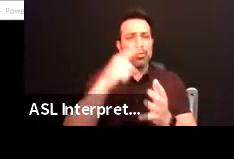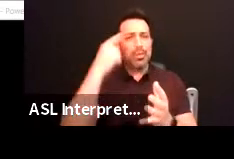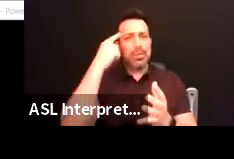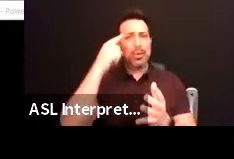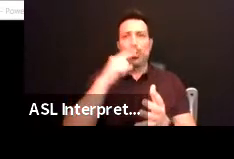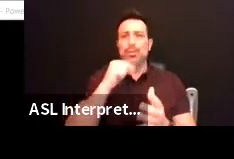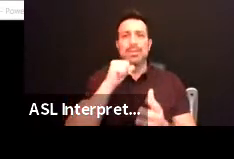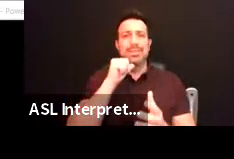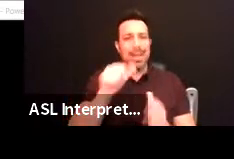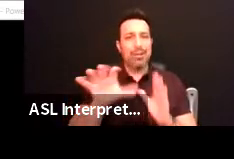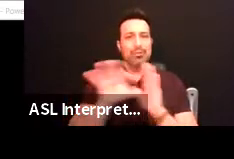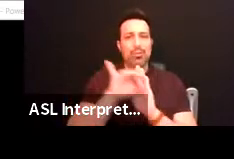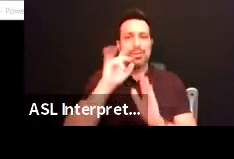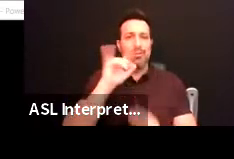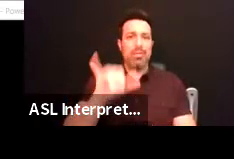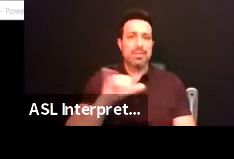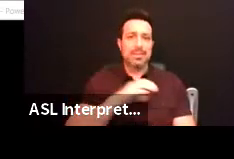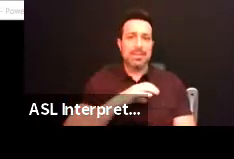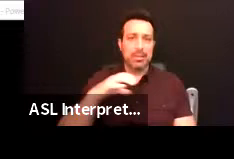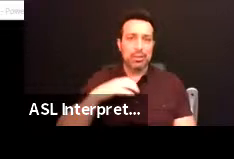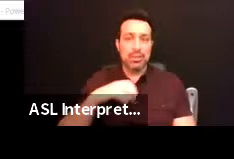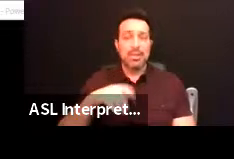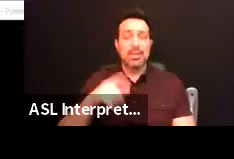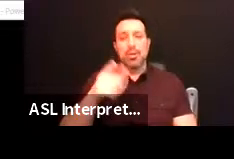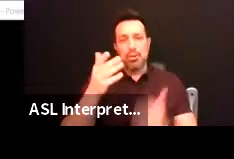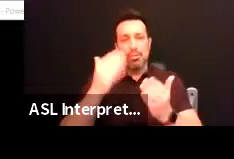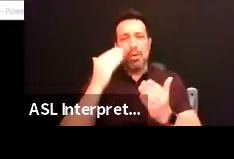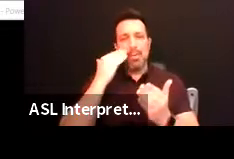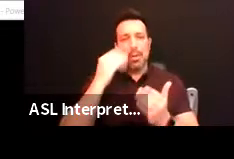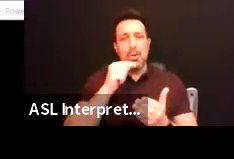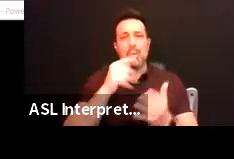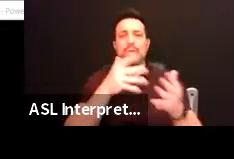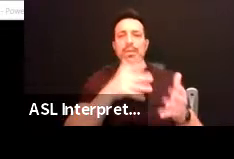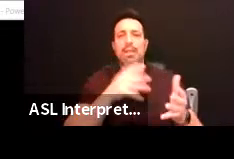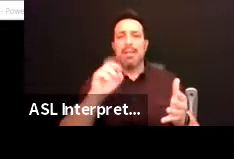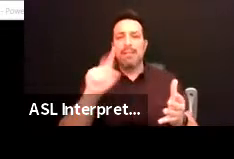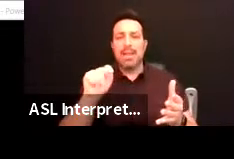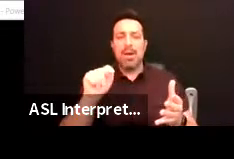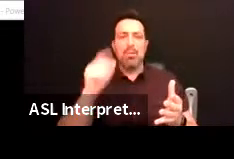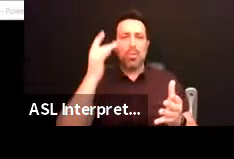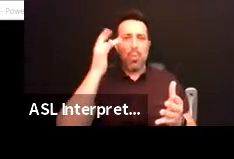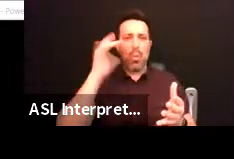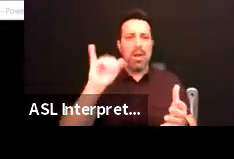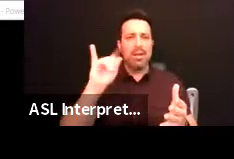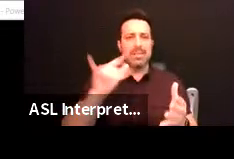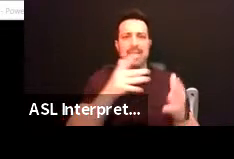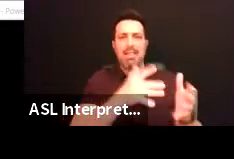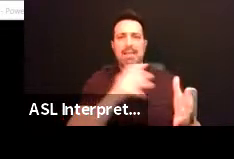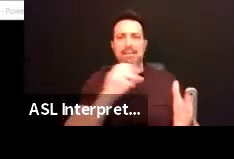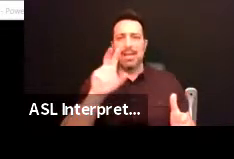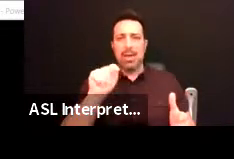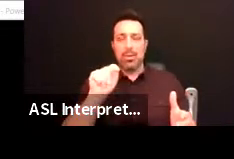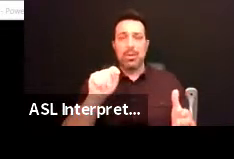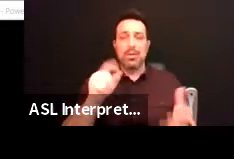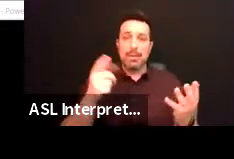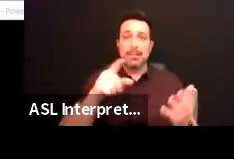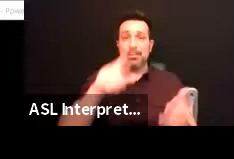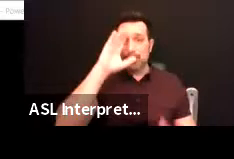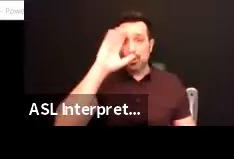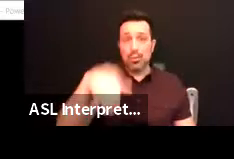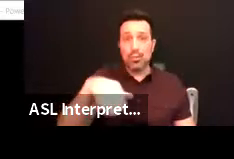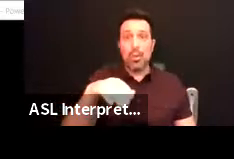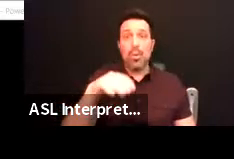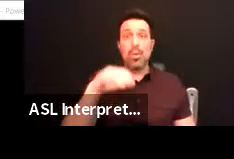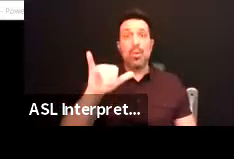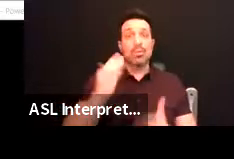not chosen for this commission. You probably already know who was left out and why the city left them out. I think you know that